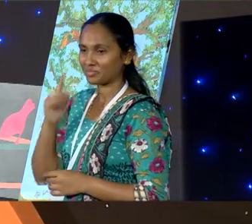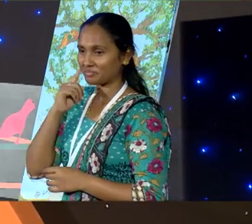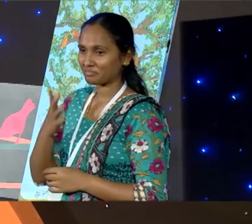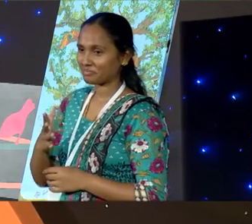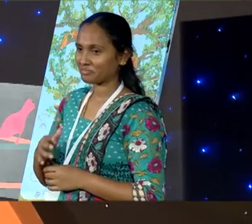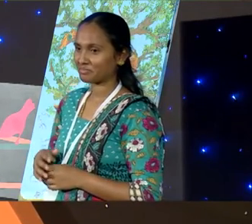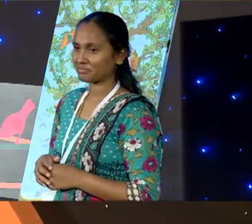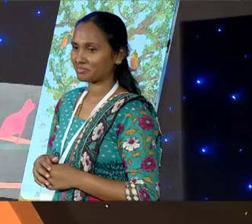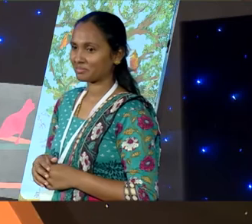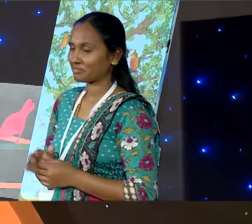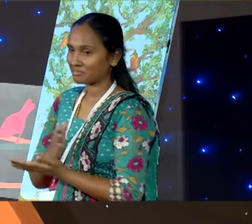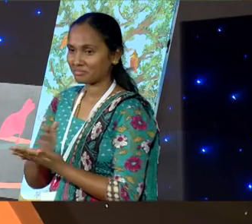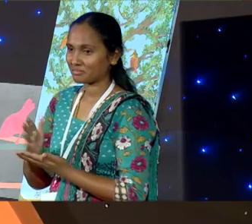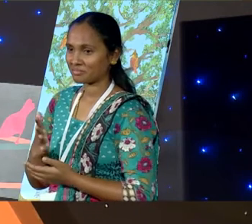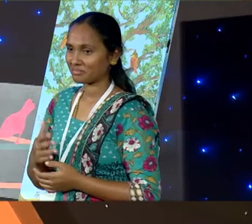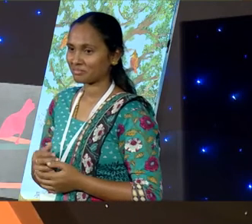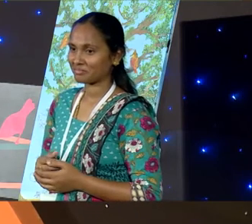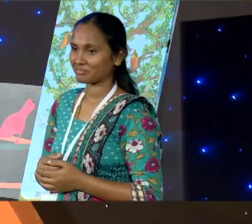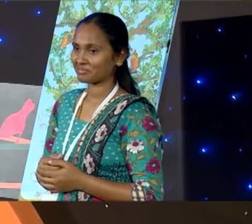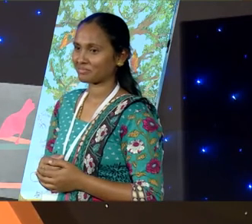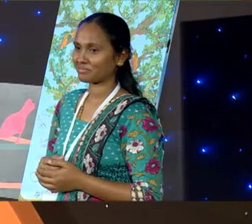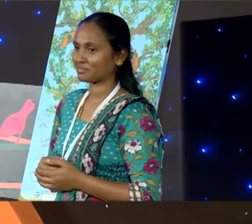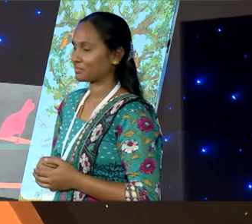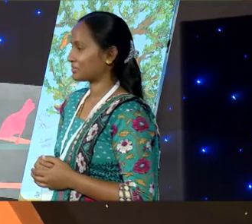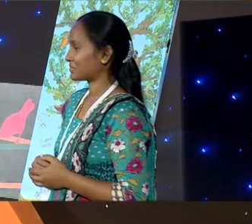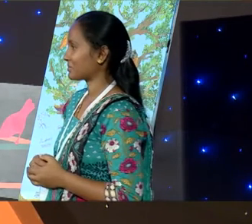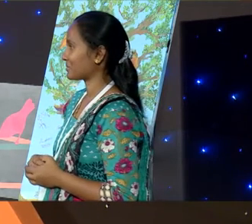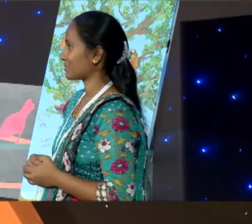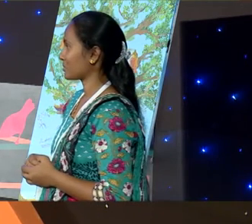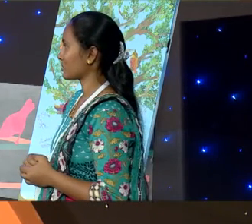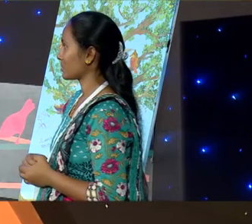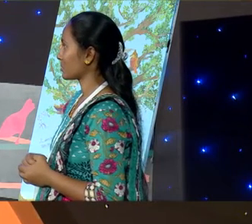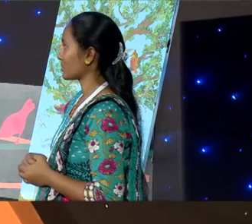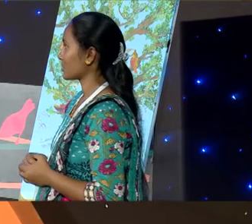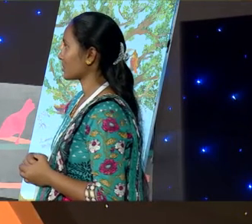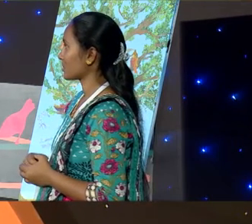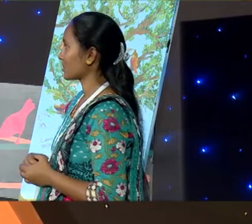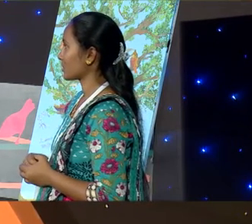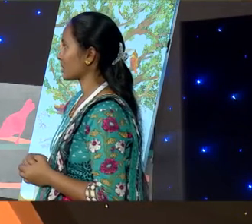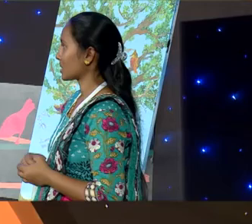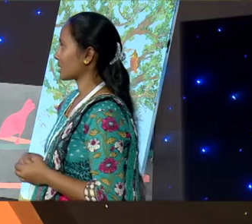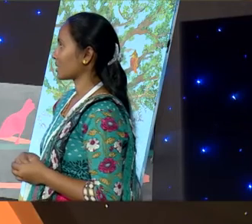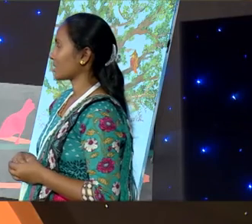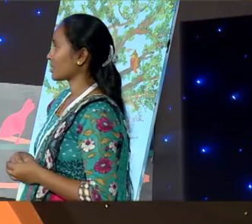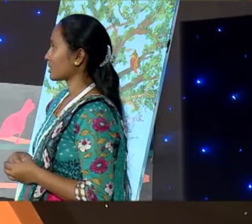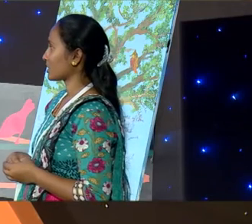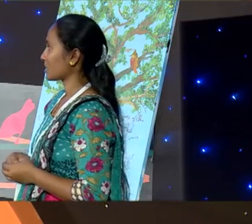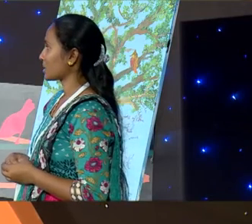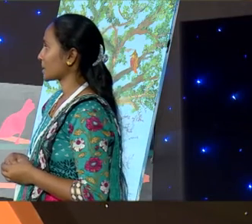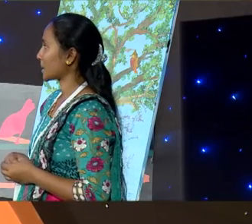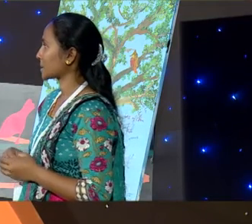happy 1 year into a marriage, she was going to have a first child. But I really don't think I was really a remover of obstacles. In fact, I guess I was an obstacle.